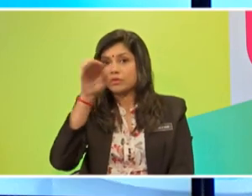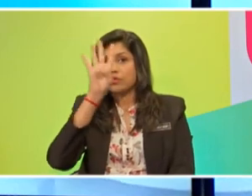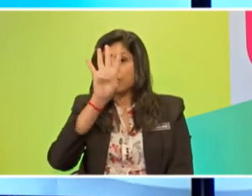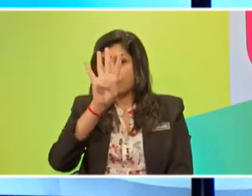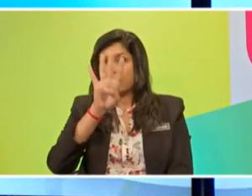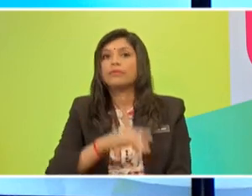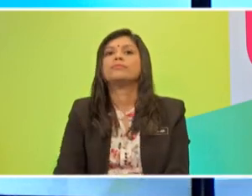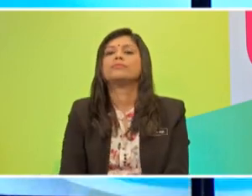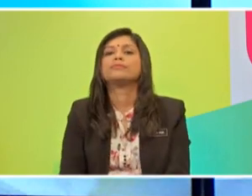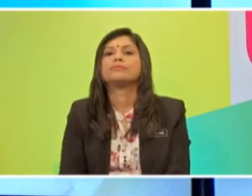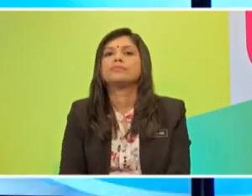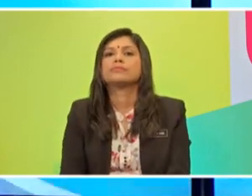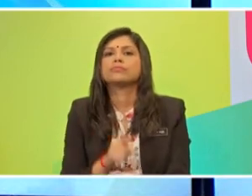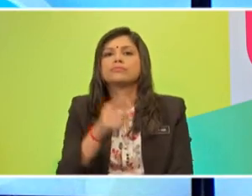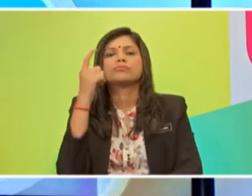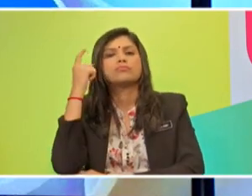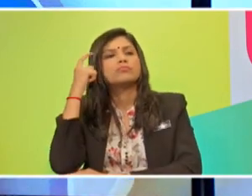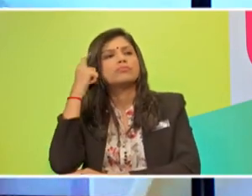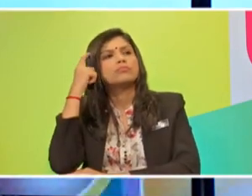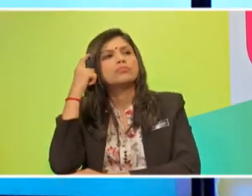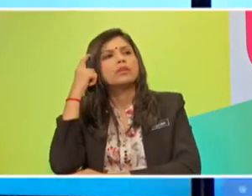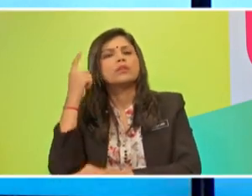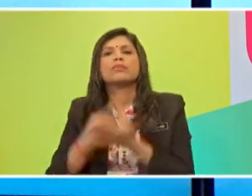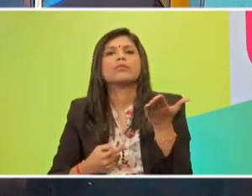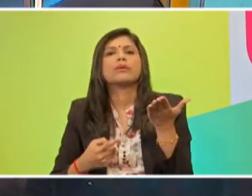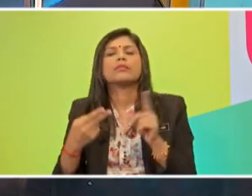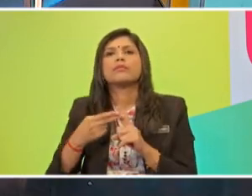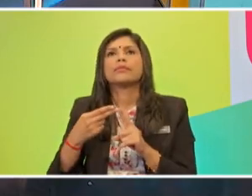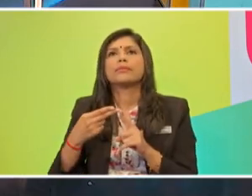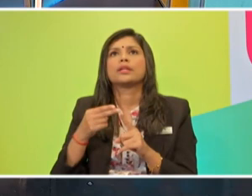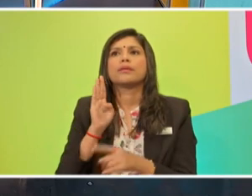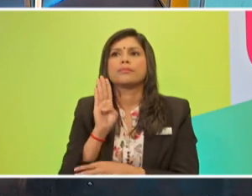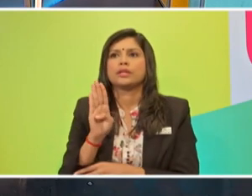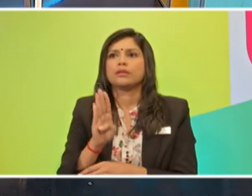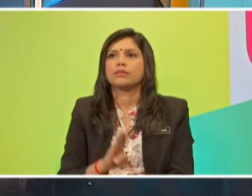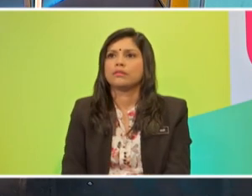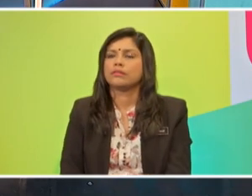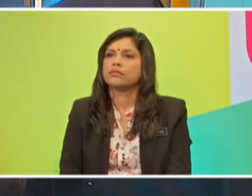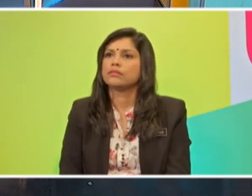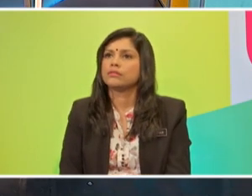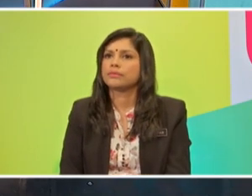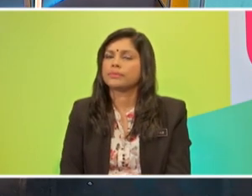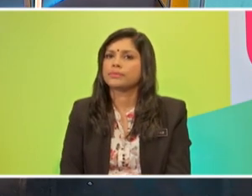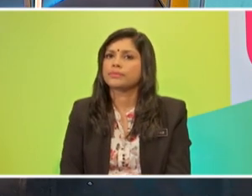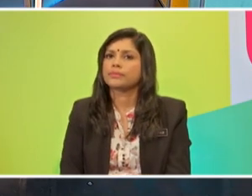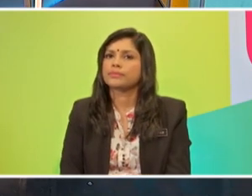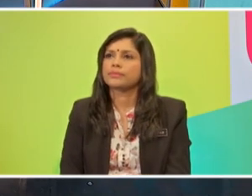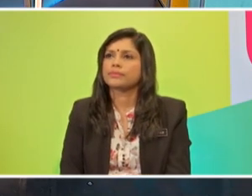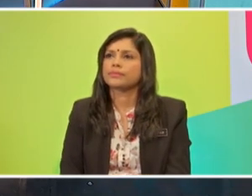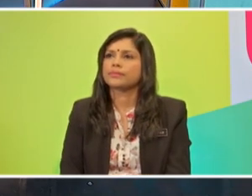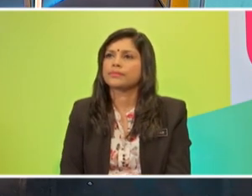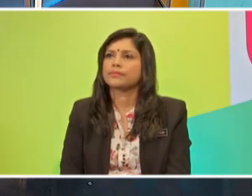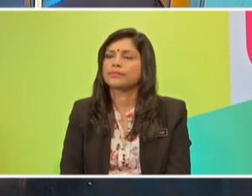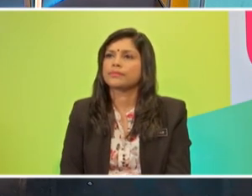starts with the letter B, Sean, because you are doing B, right? Okay. Okay, I'm going to think of something that starts with the letter